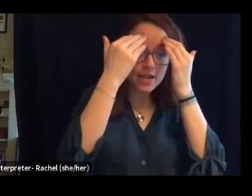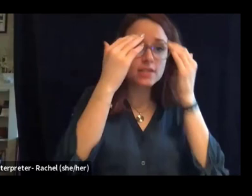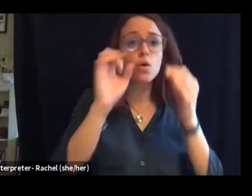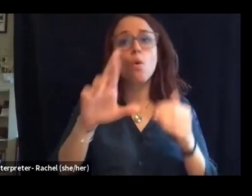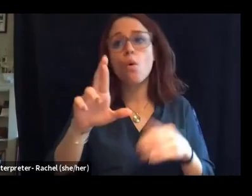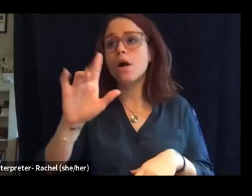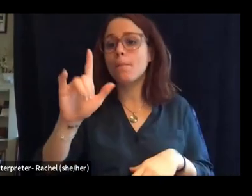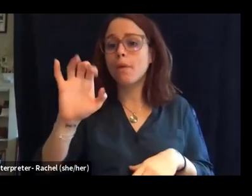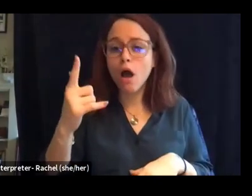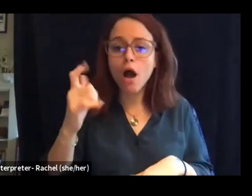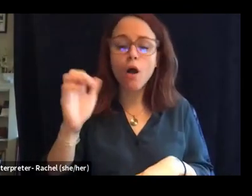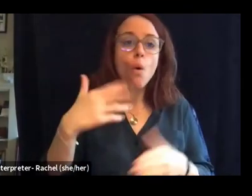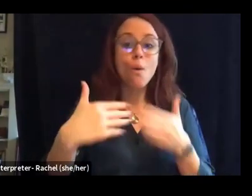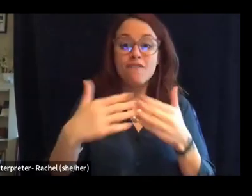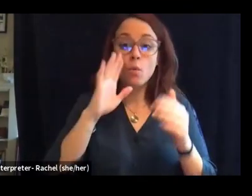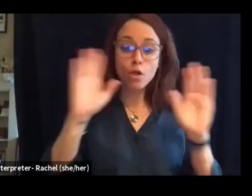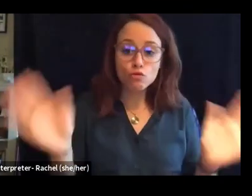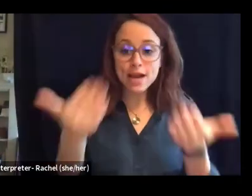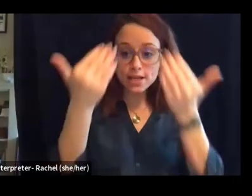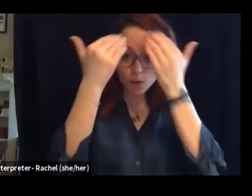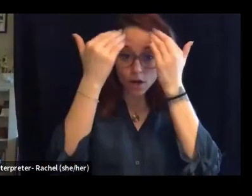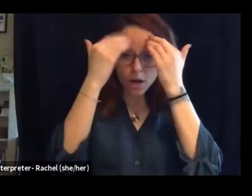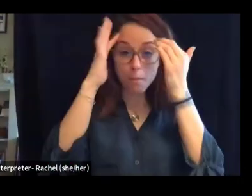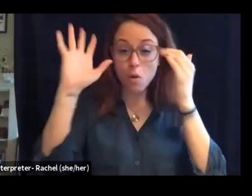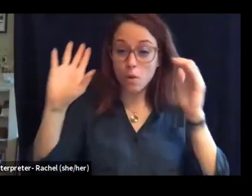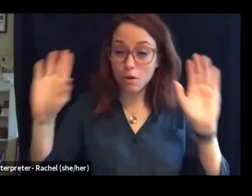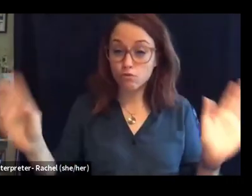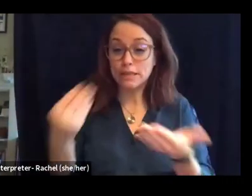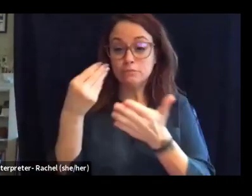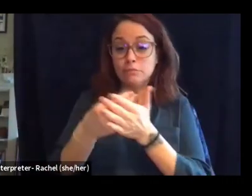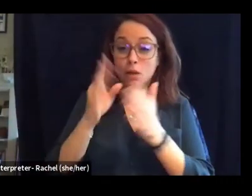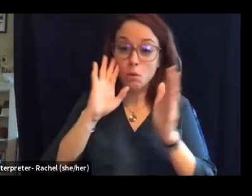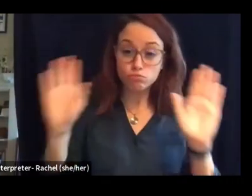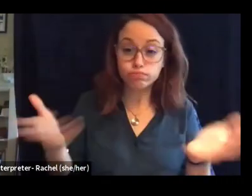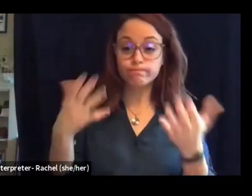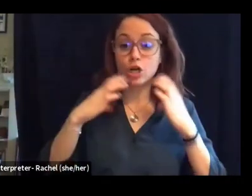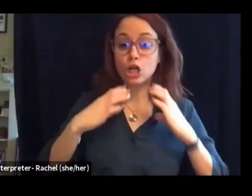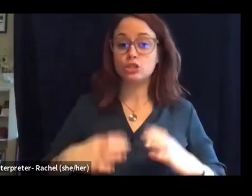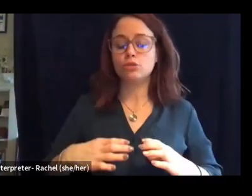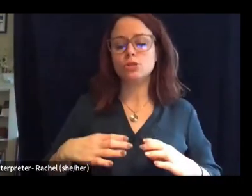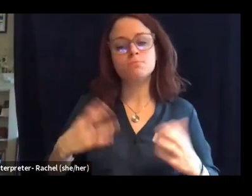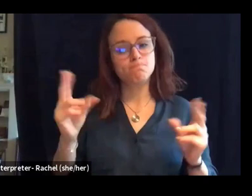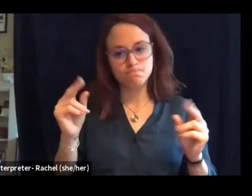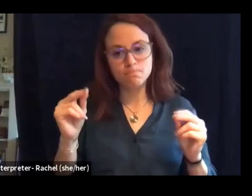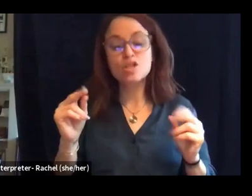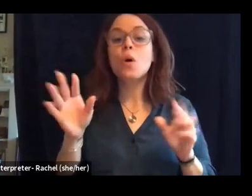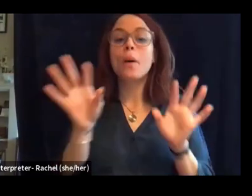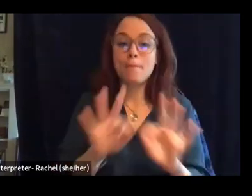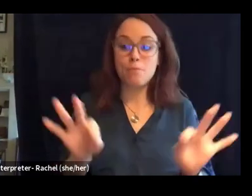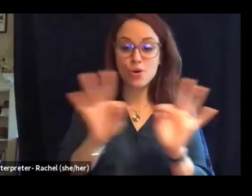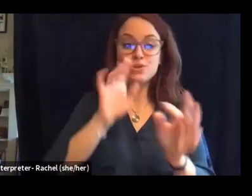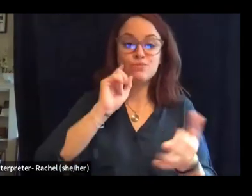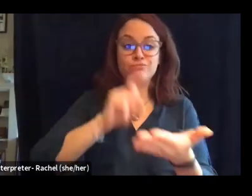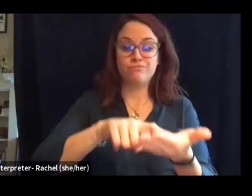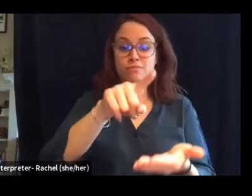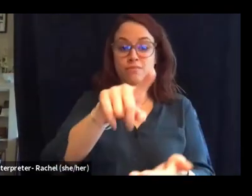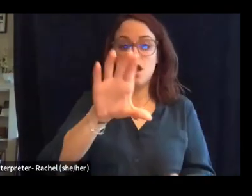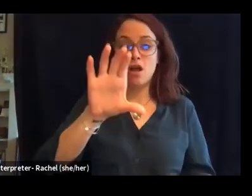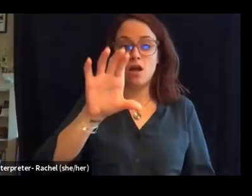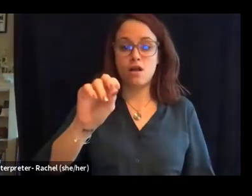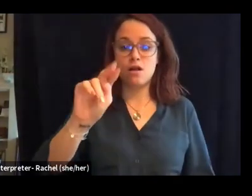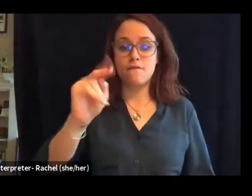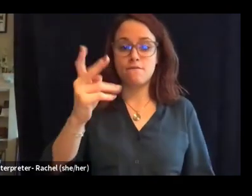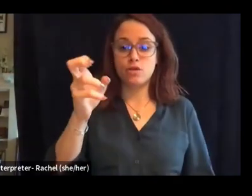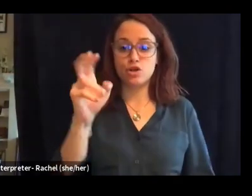some awareness, for example, right? What's important to note here are the conversion rates, right? So if I